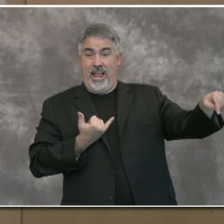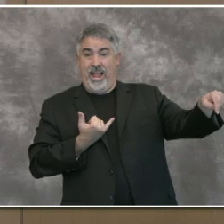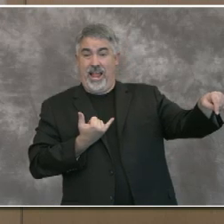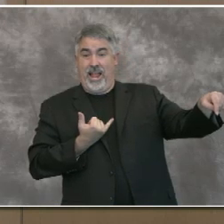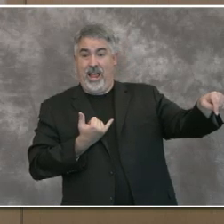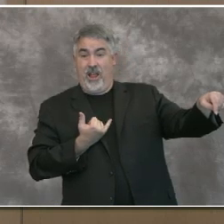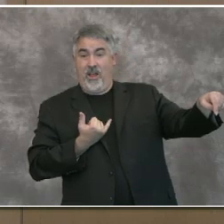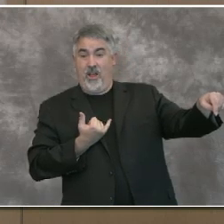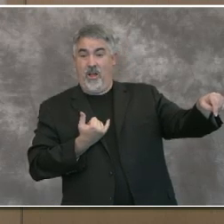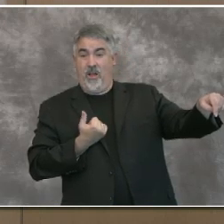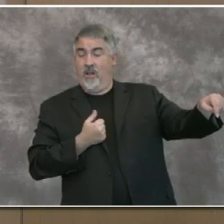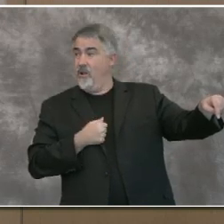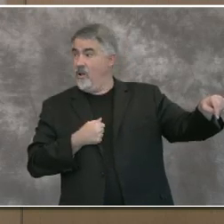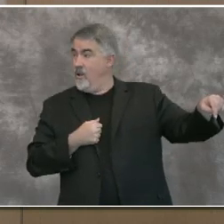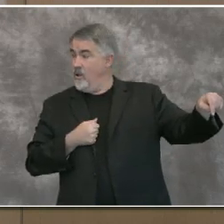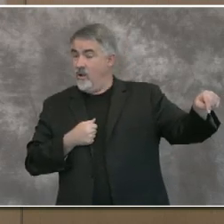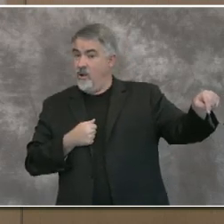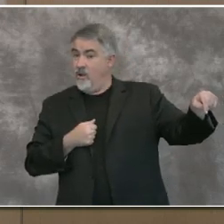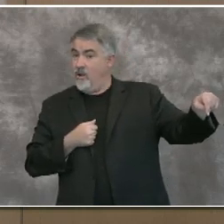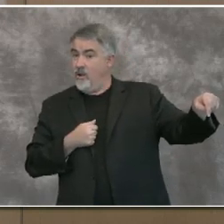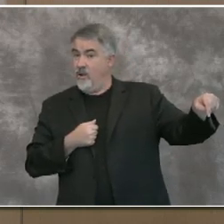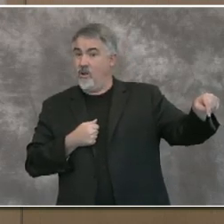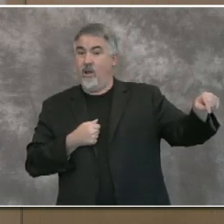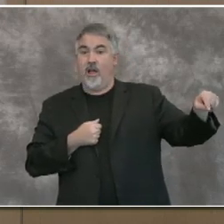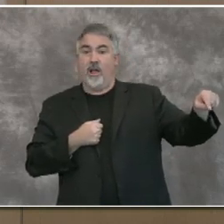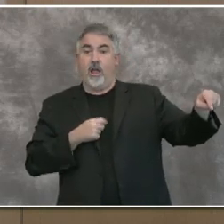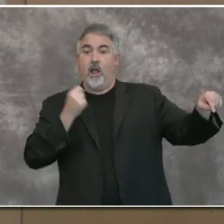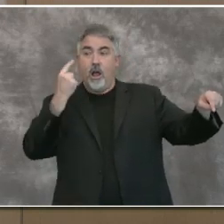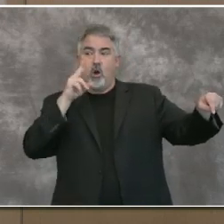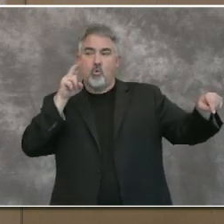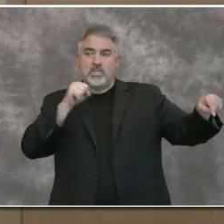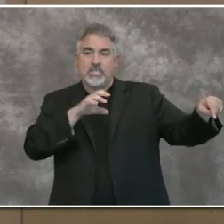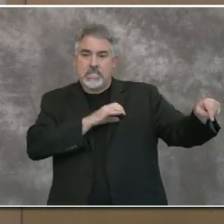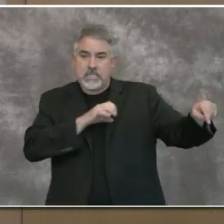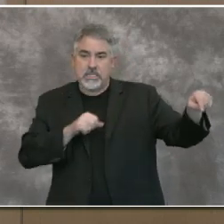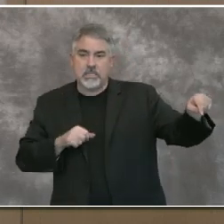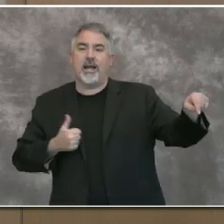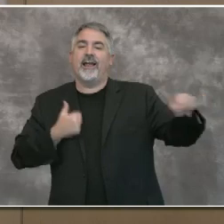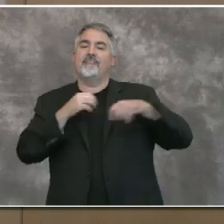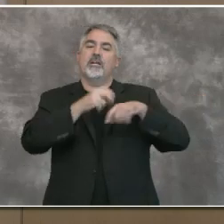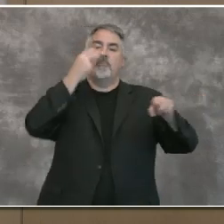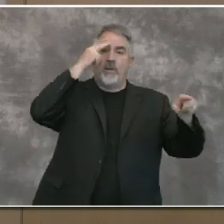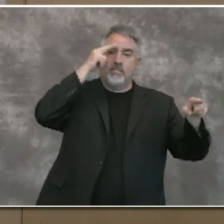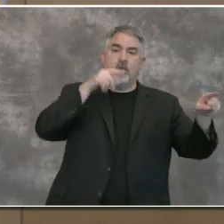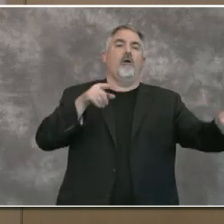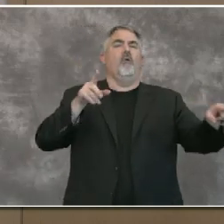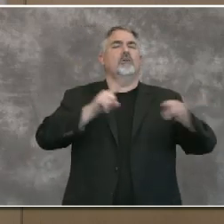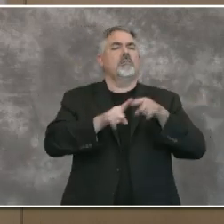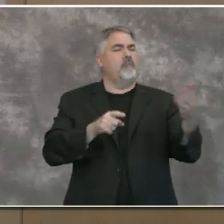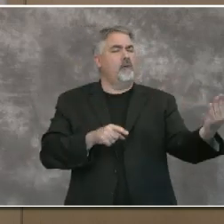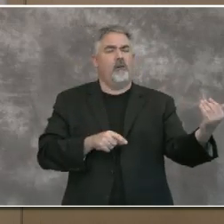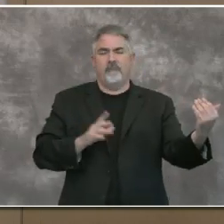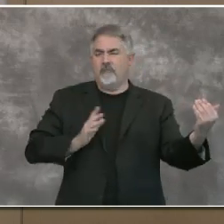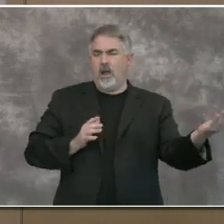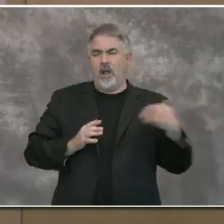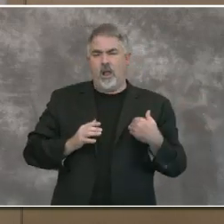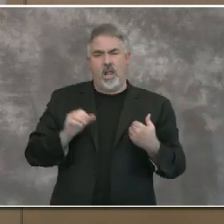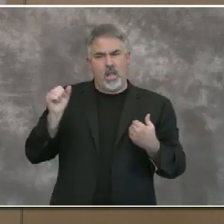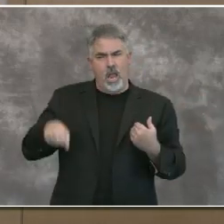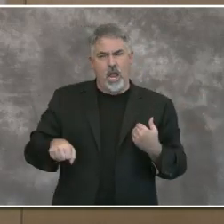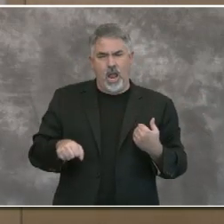repatriates and they actually are U.S. citizens but are living in Mexico, certainly that would be a different situation.